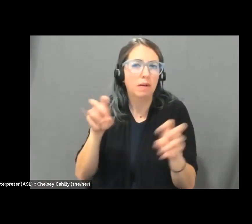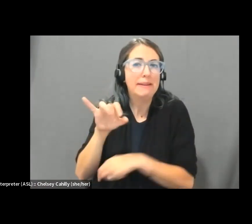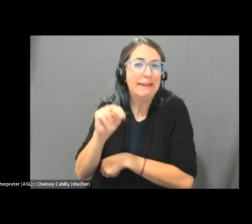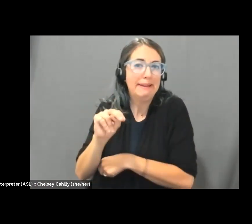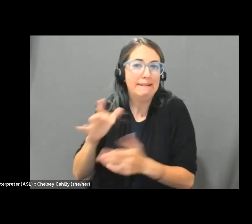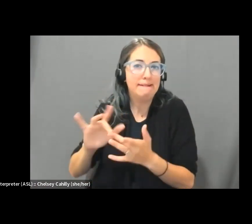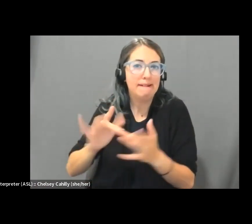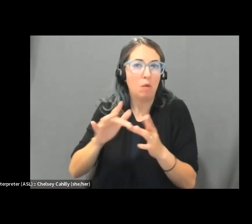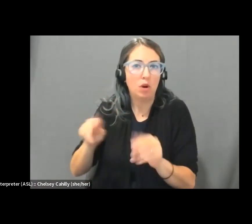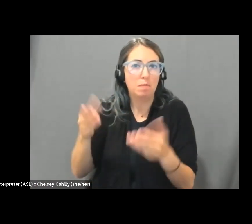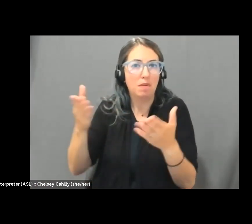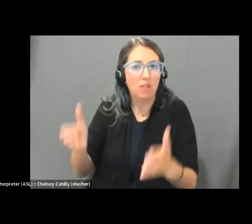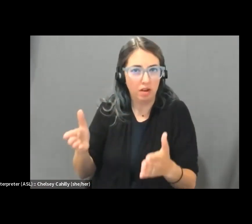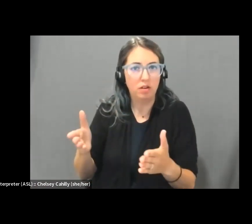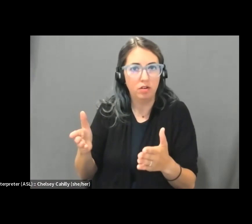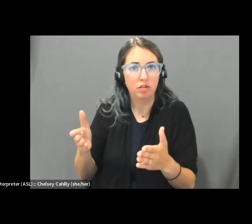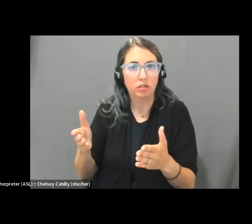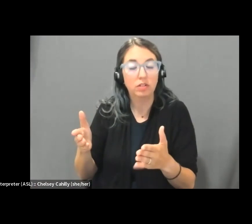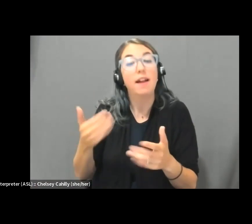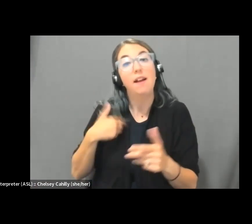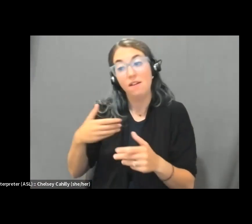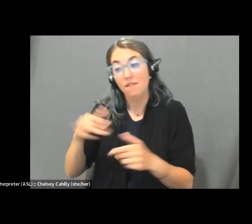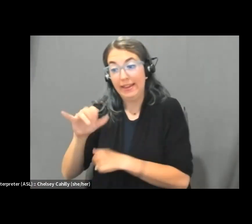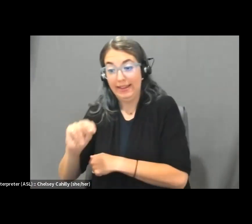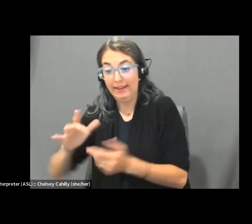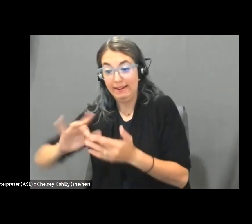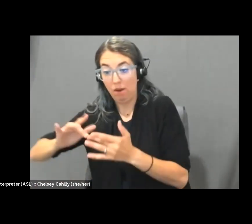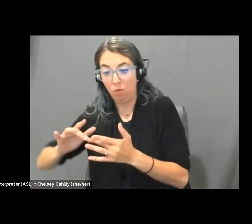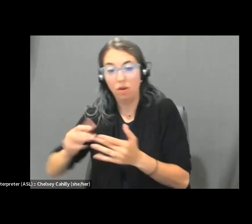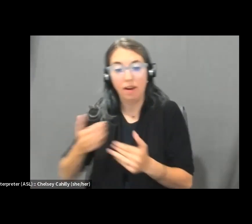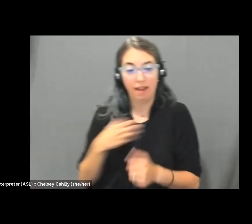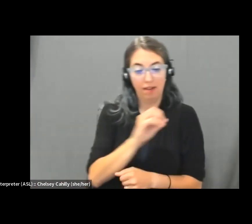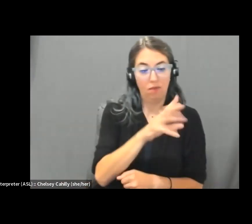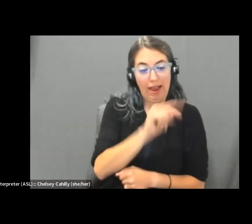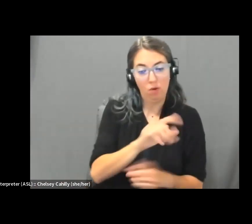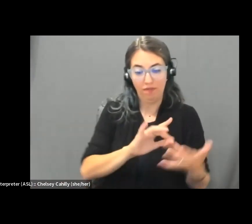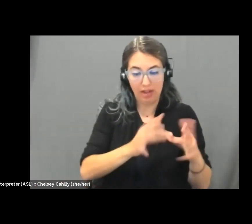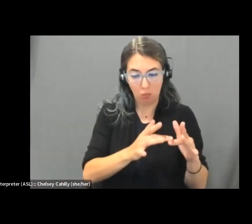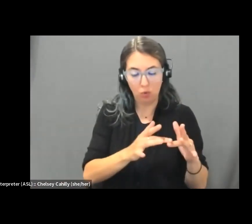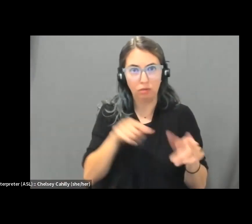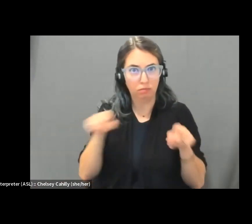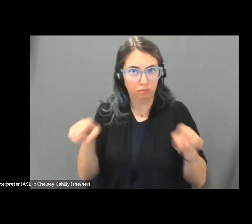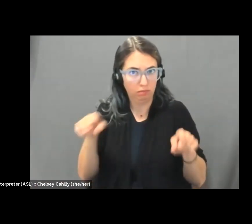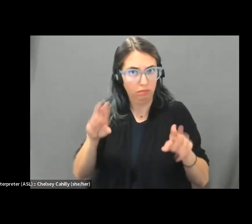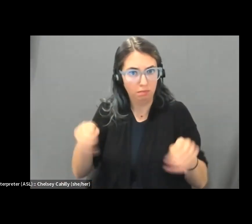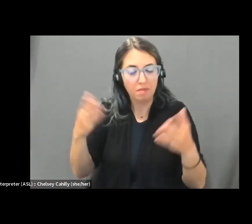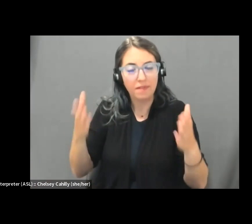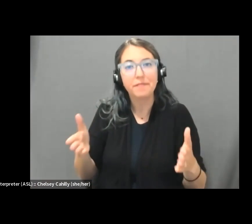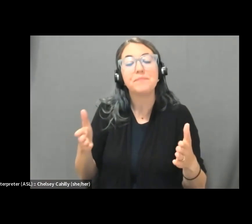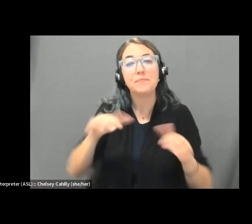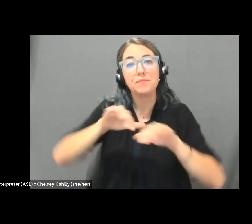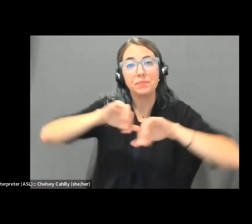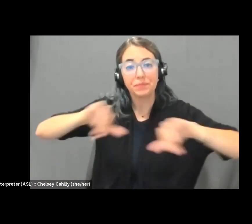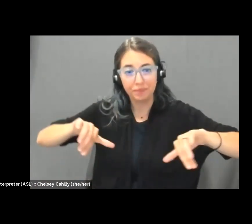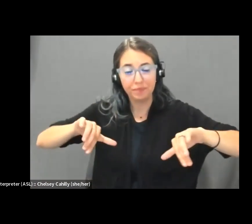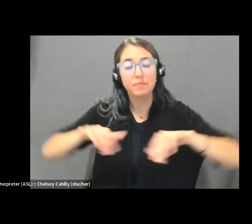and participating, versus out-of-network providers, those that we know, for example, exist in our community but aren't, participating in it